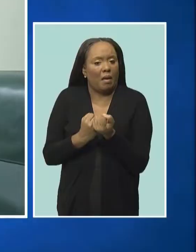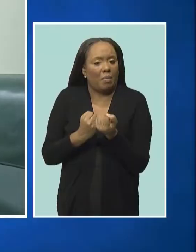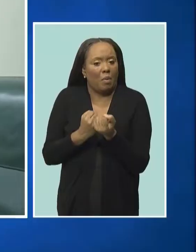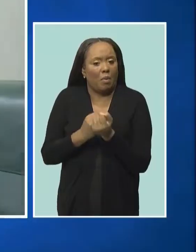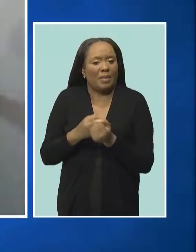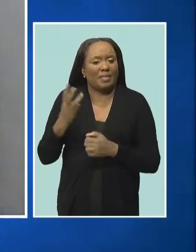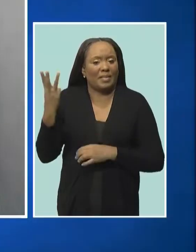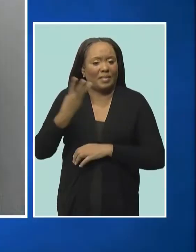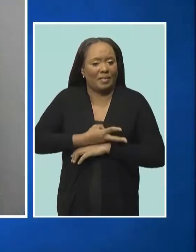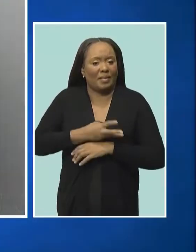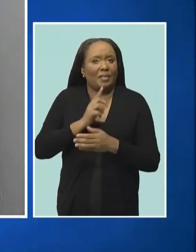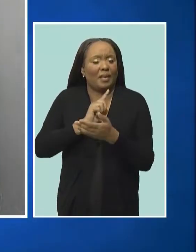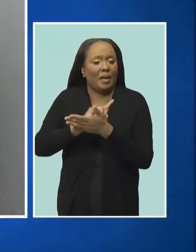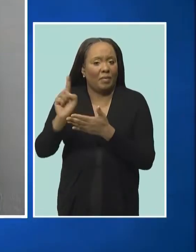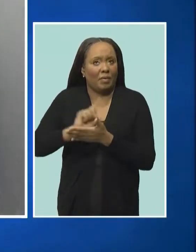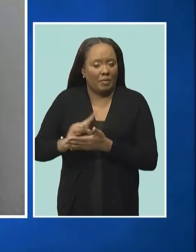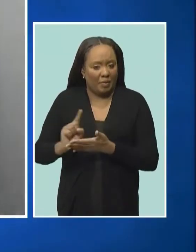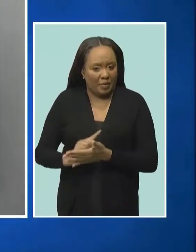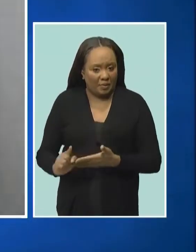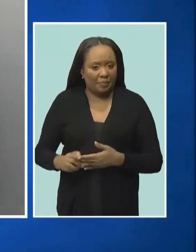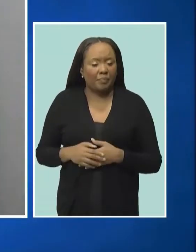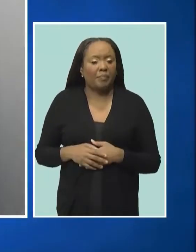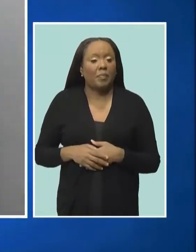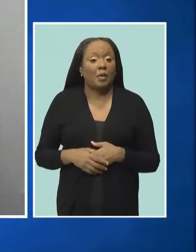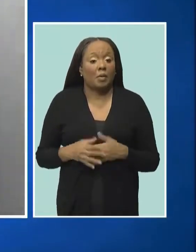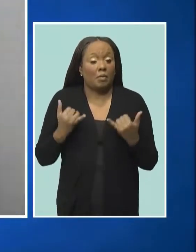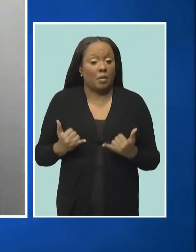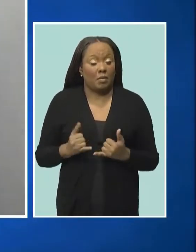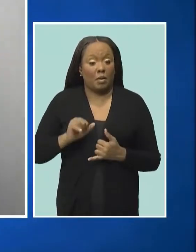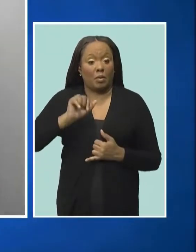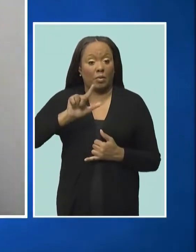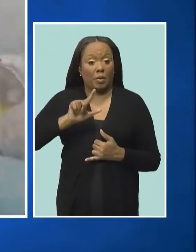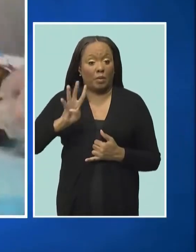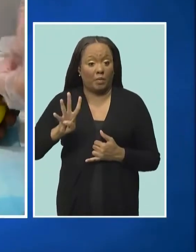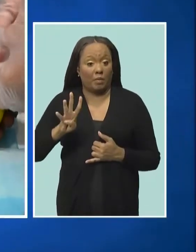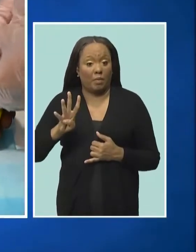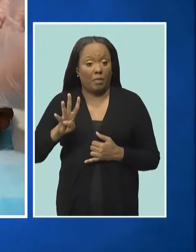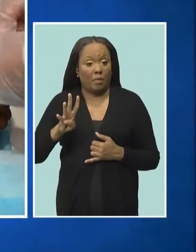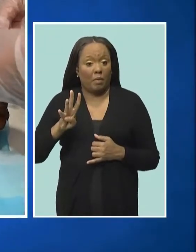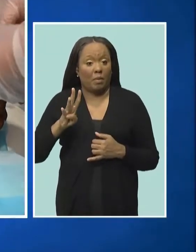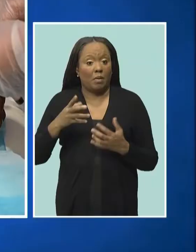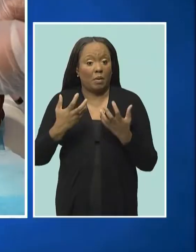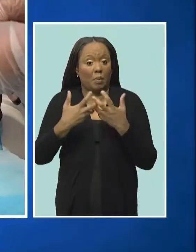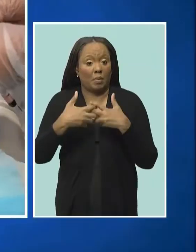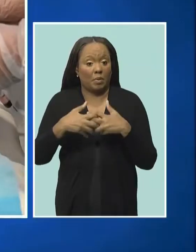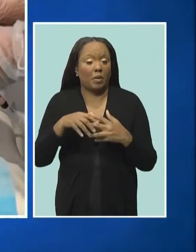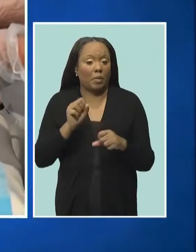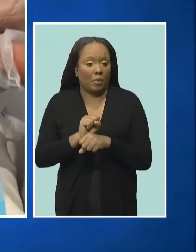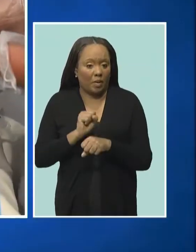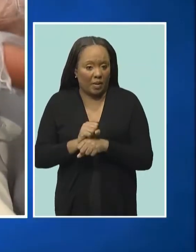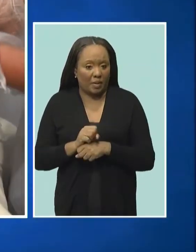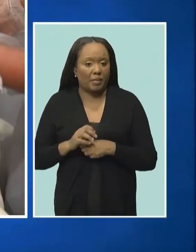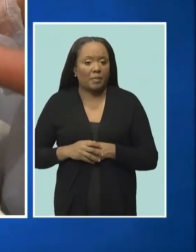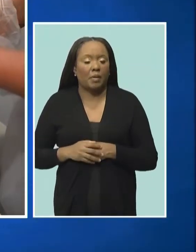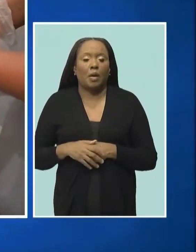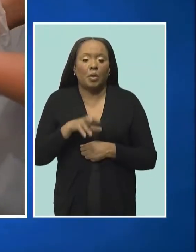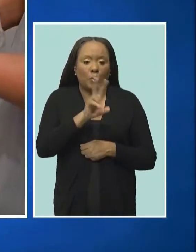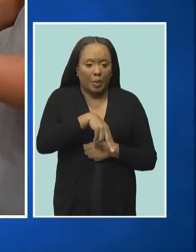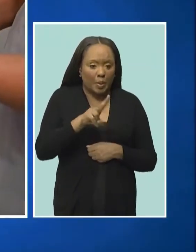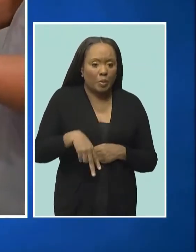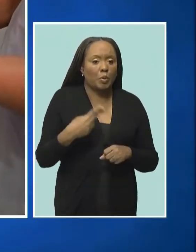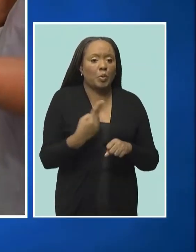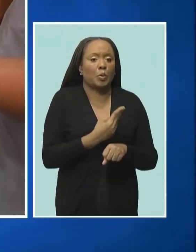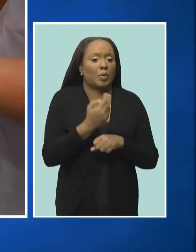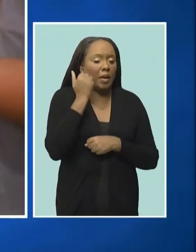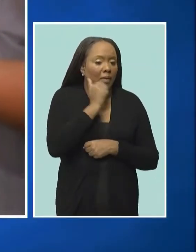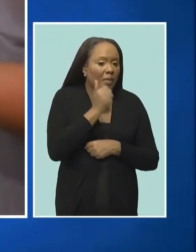days per week. It explained the unit has 24 working dialysis machines, 22 of which are in use daily, while the